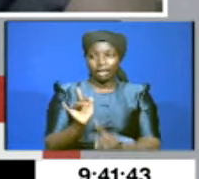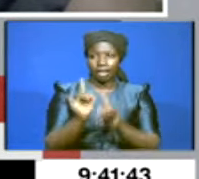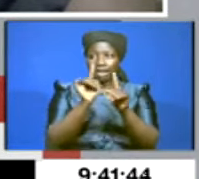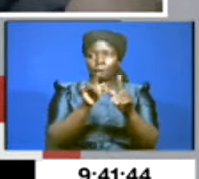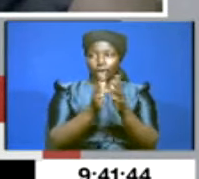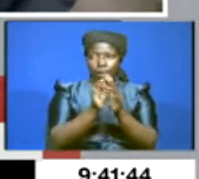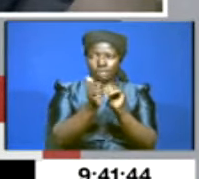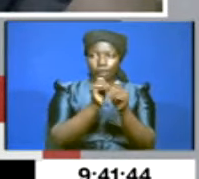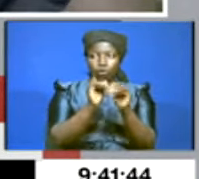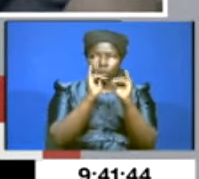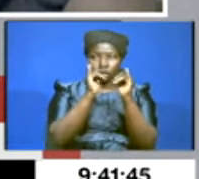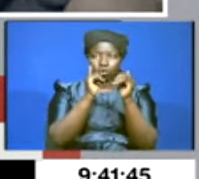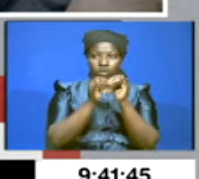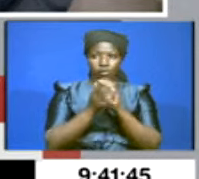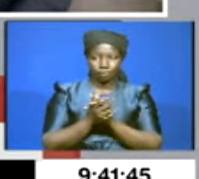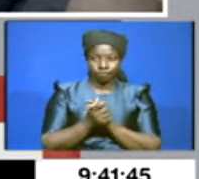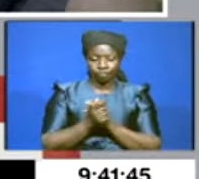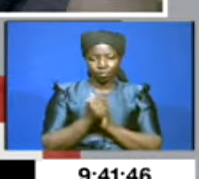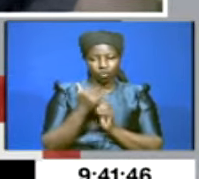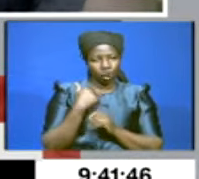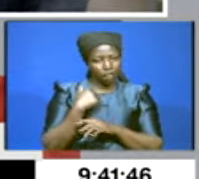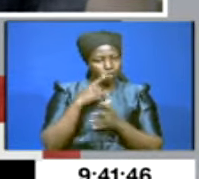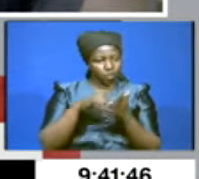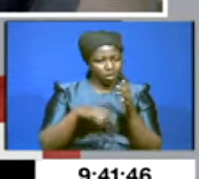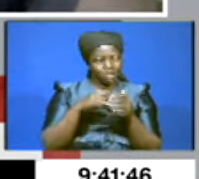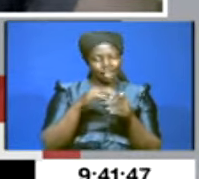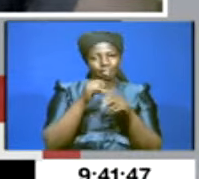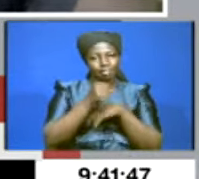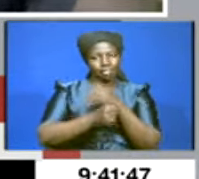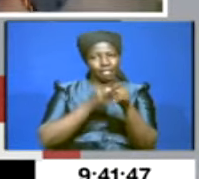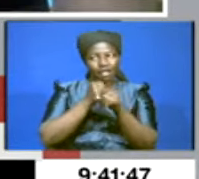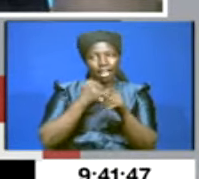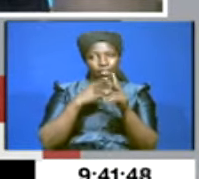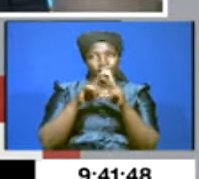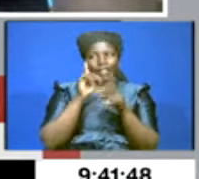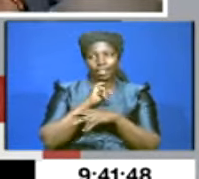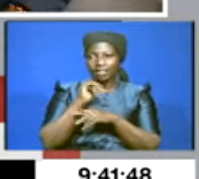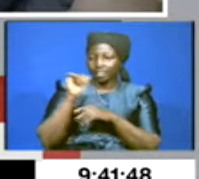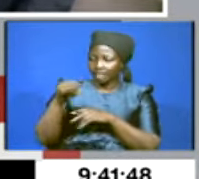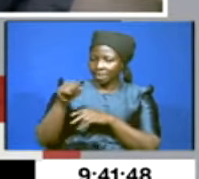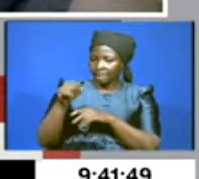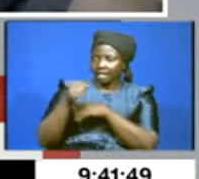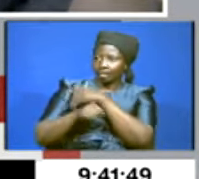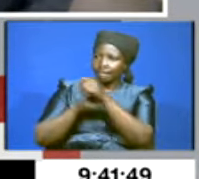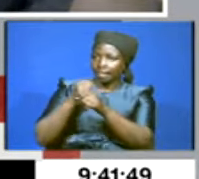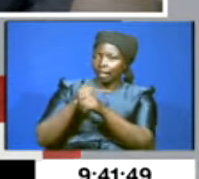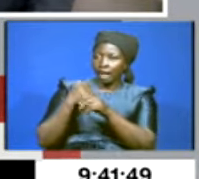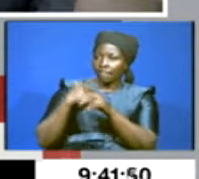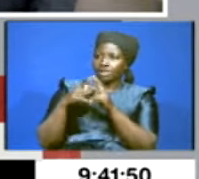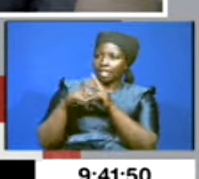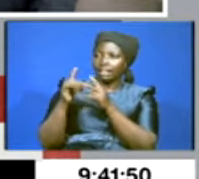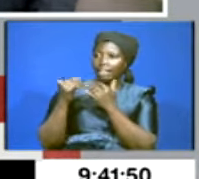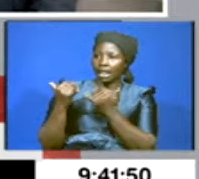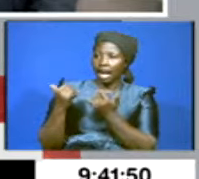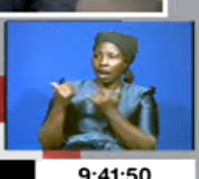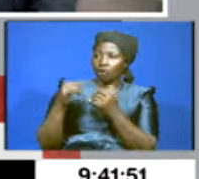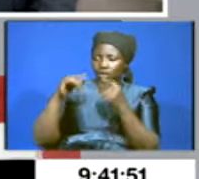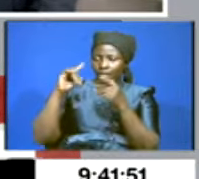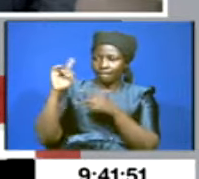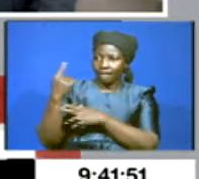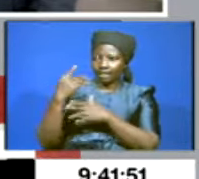Topi, what do you have in sports? The year may have just begun. Oh yeah, the year has just begun, and first of all, it's Happy New Year